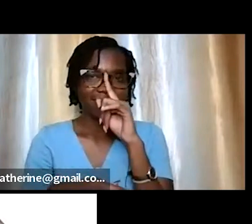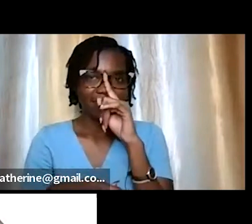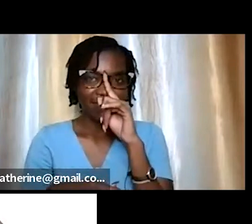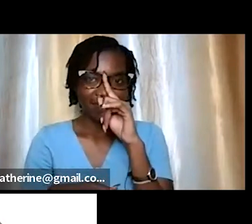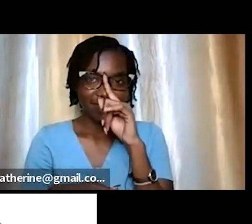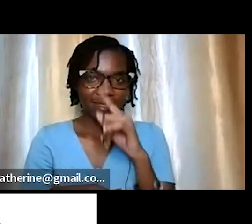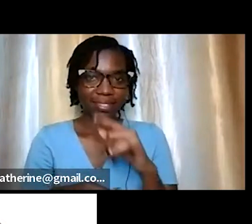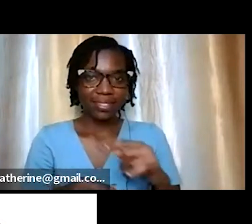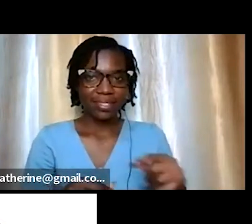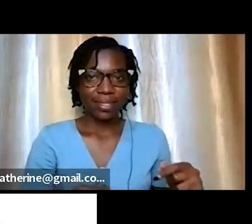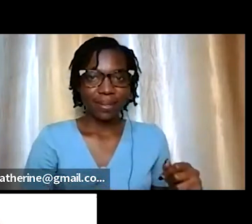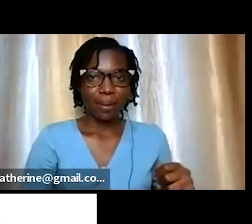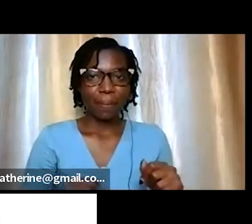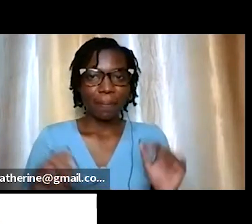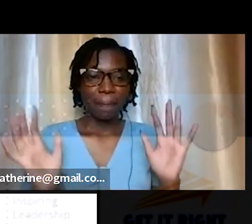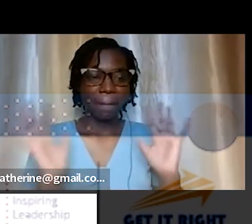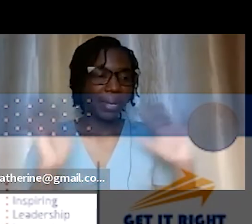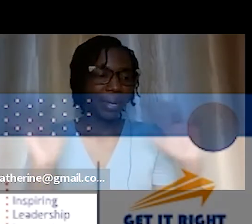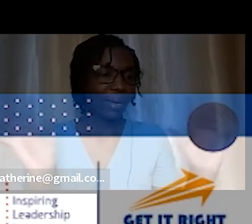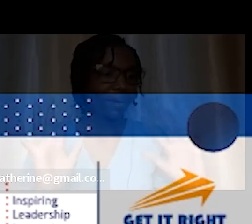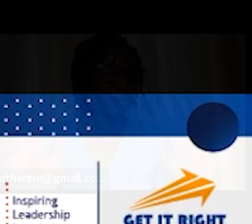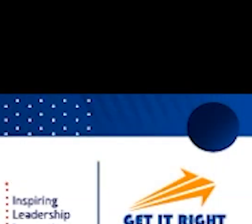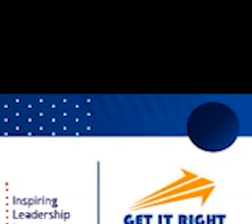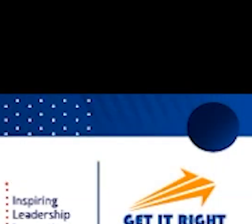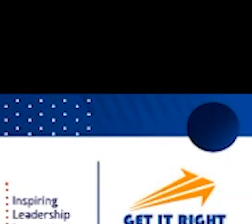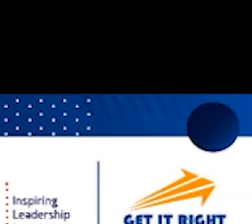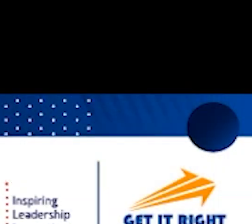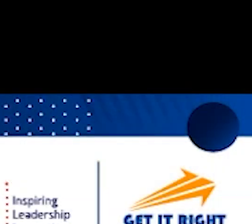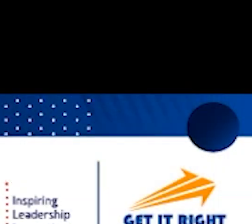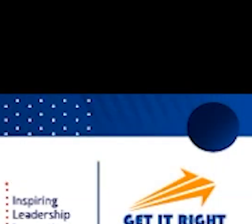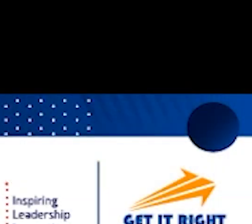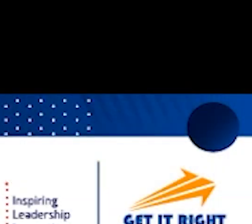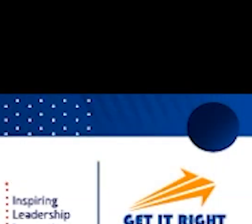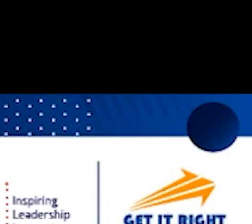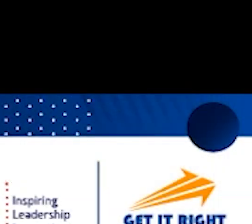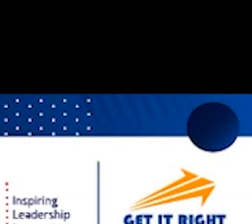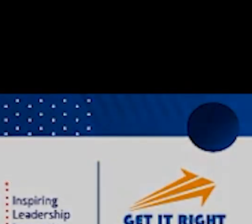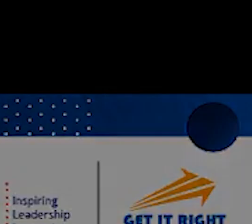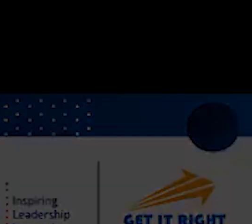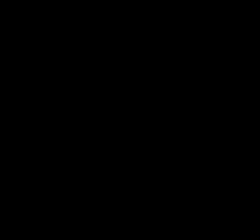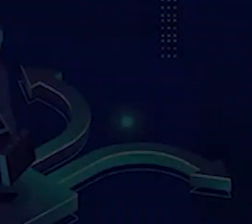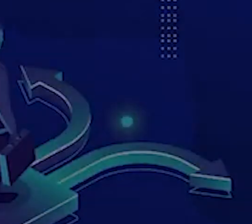create an impact. Bye.